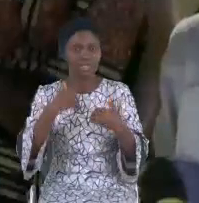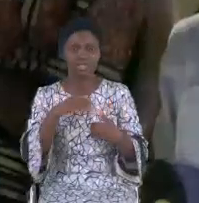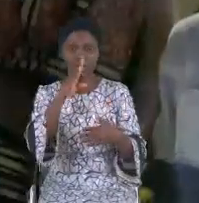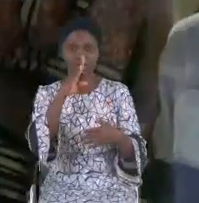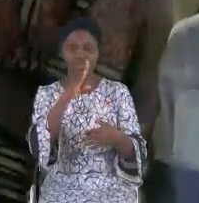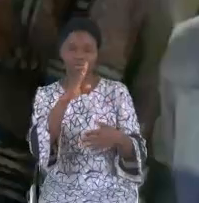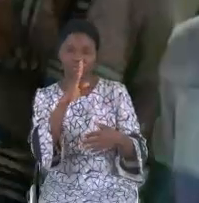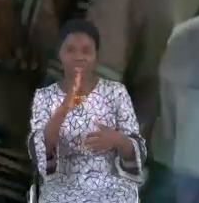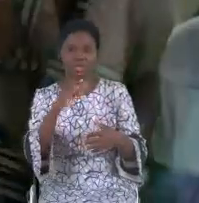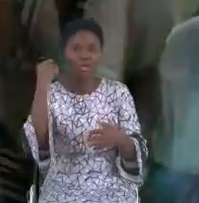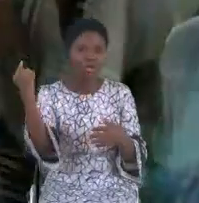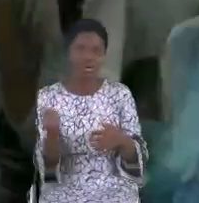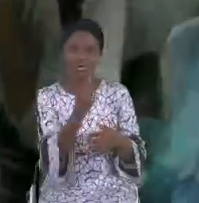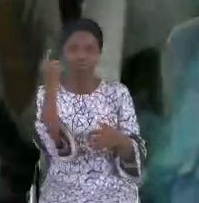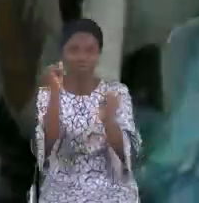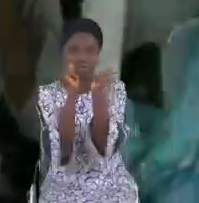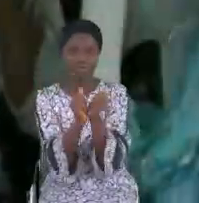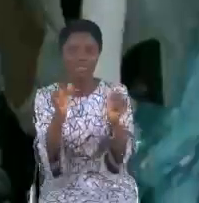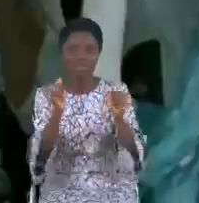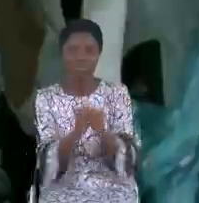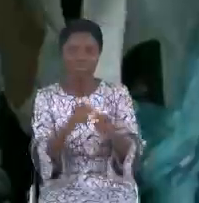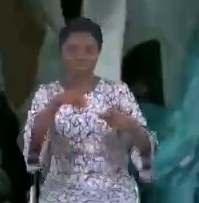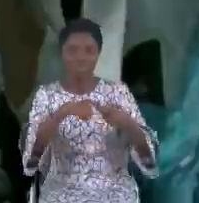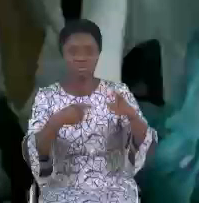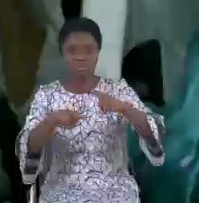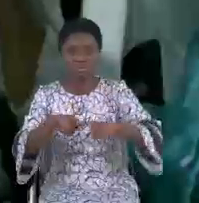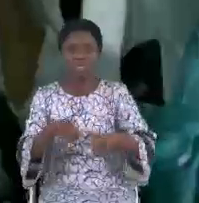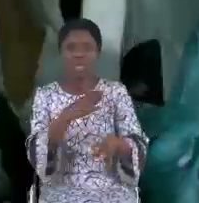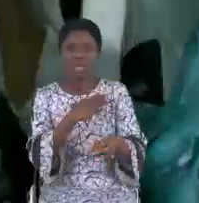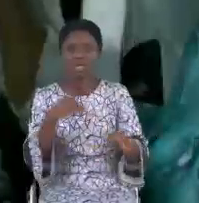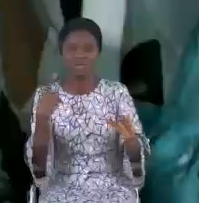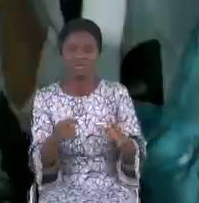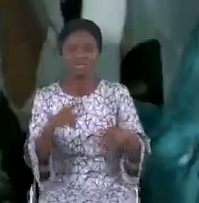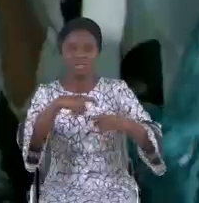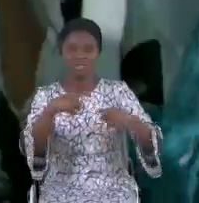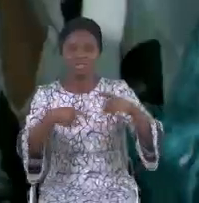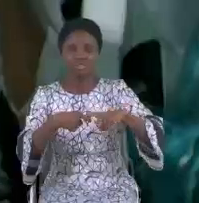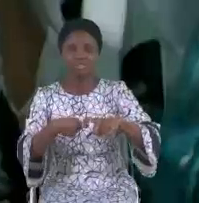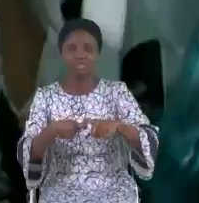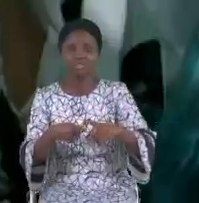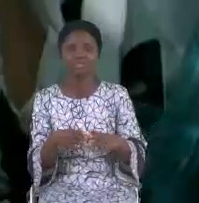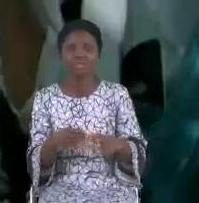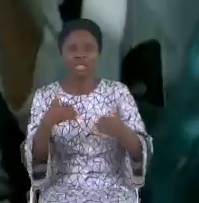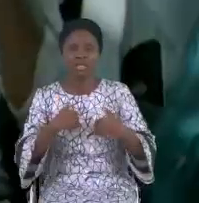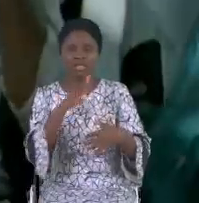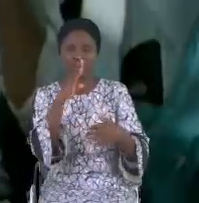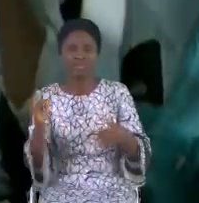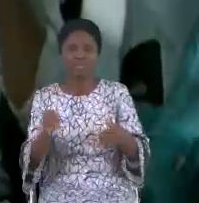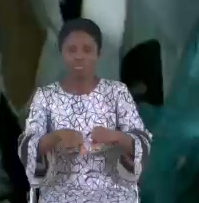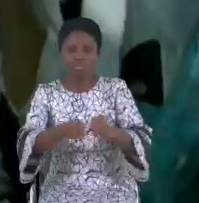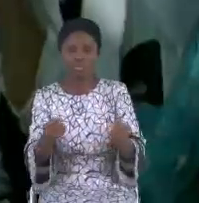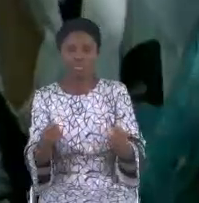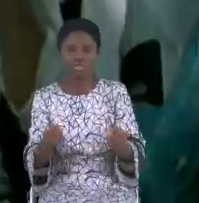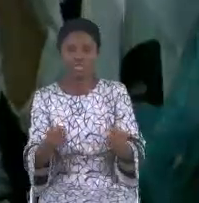with fetters and chains, and the chains had been plucked asunder by him, and